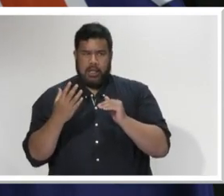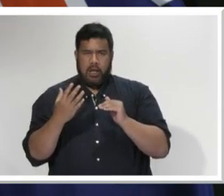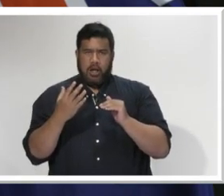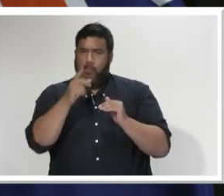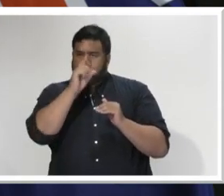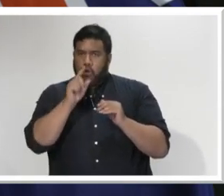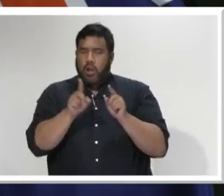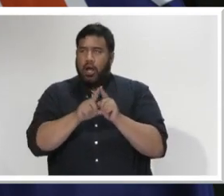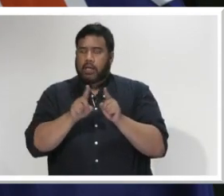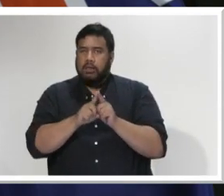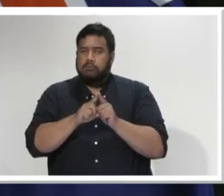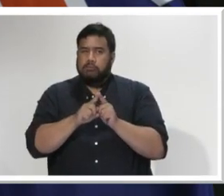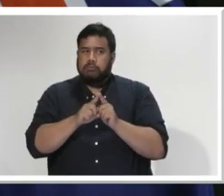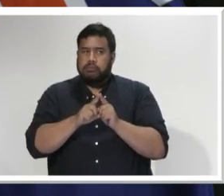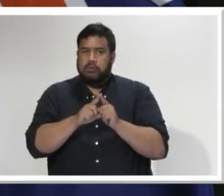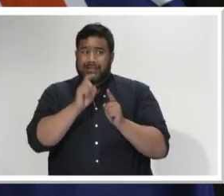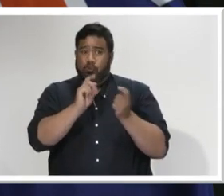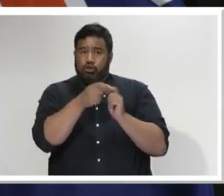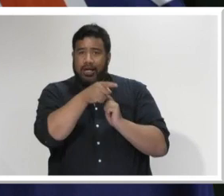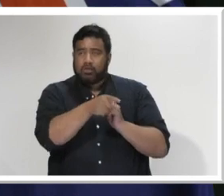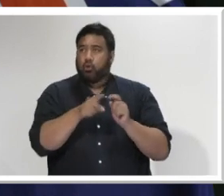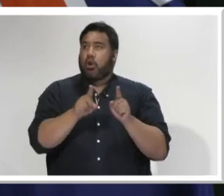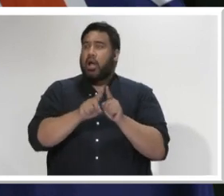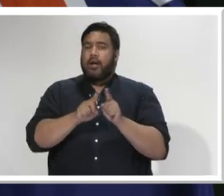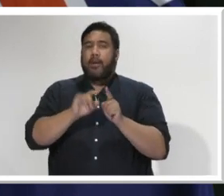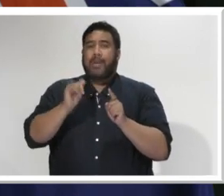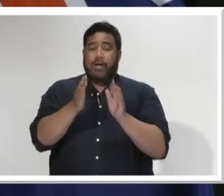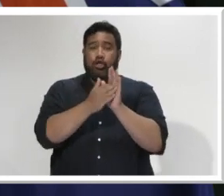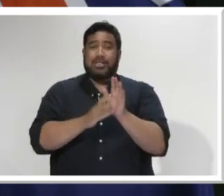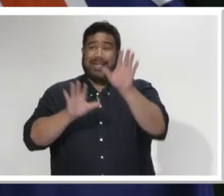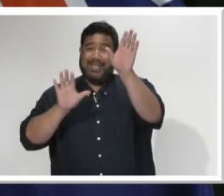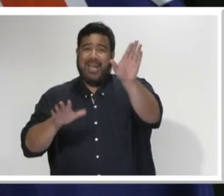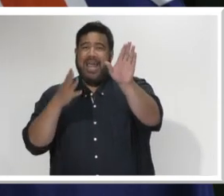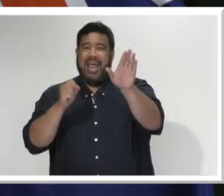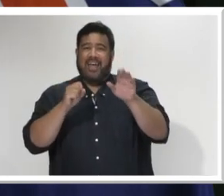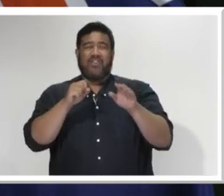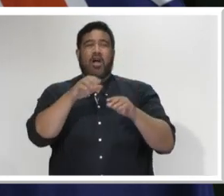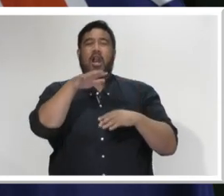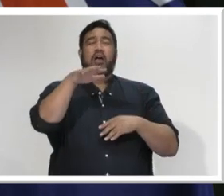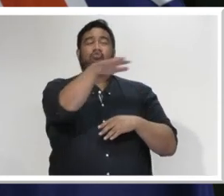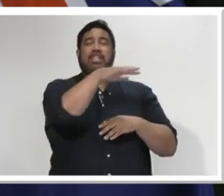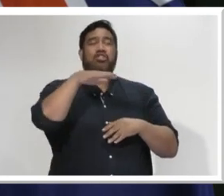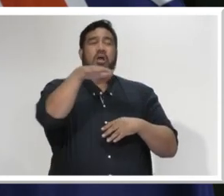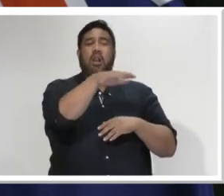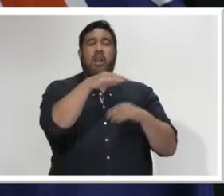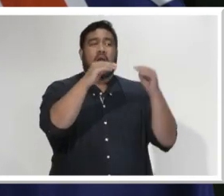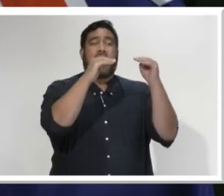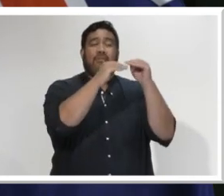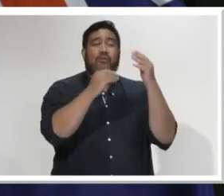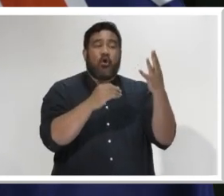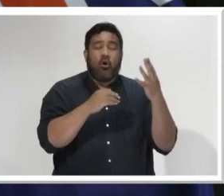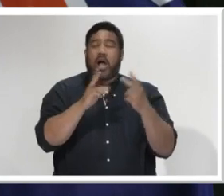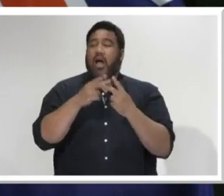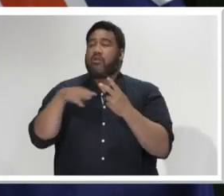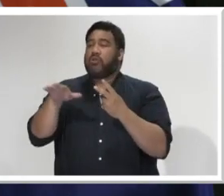Likely that you'd do those kind of regional shifts between alert levels if there are easy geographical measures that can... One of the issues is that